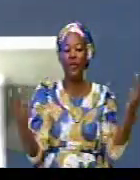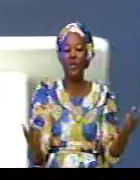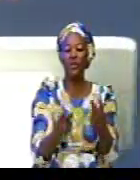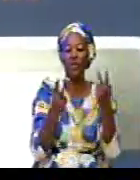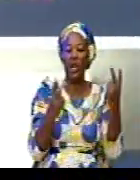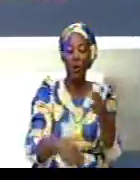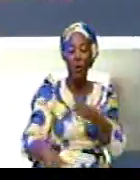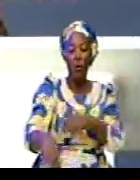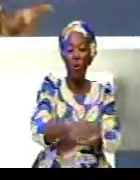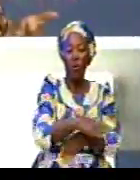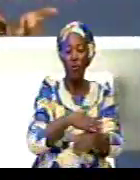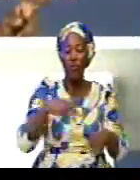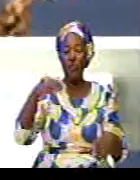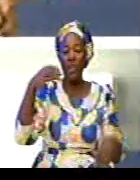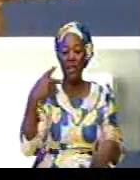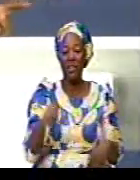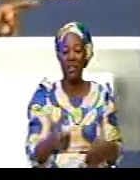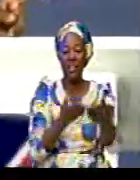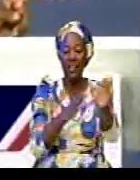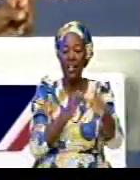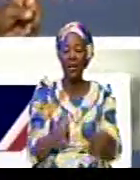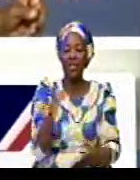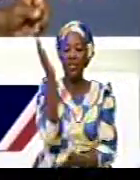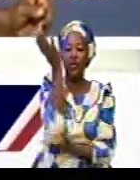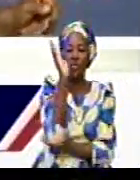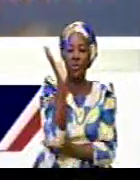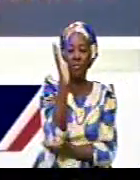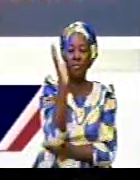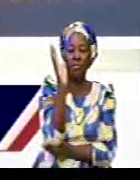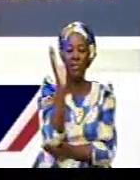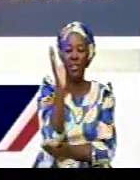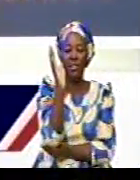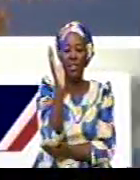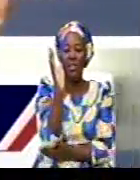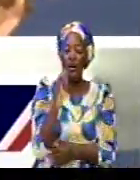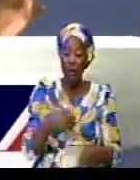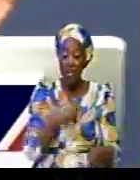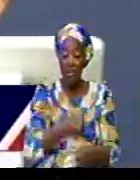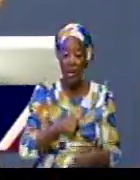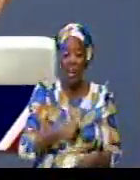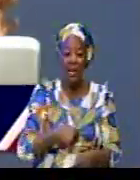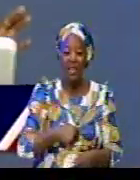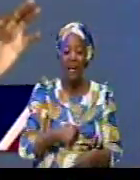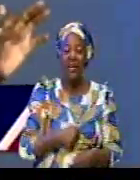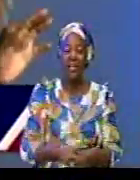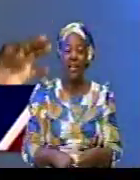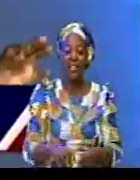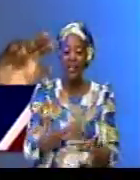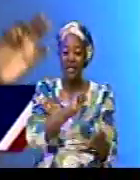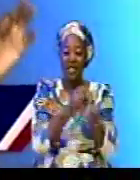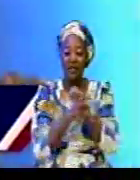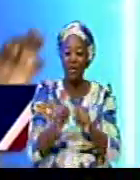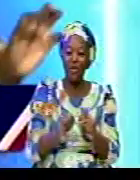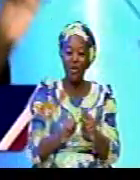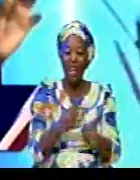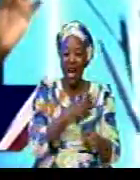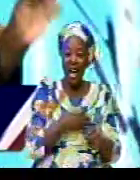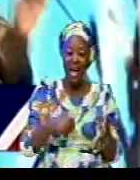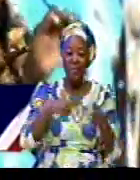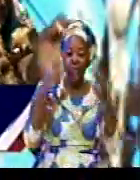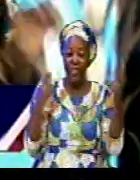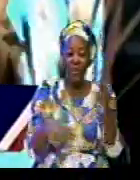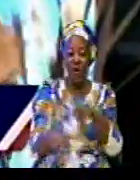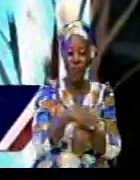one, transformation and victory over the deadly three. One, two, three. Over